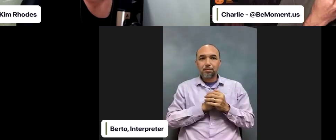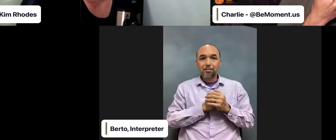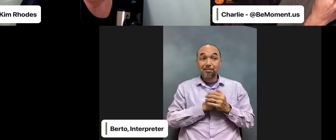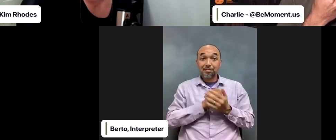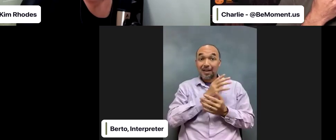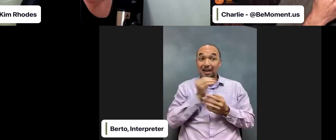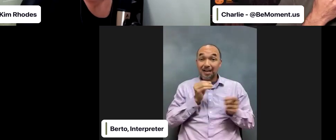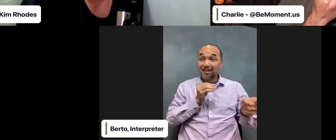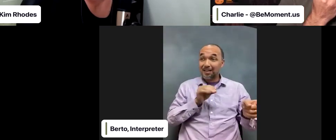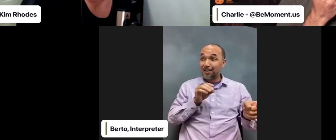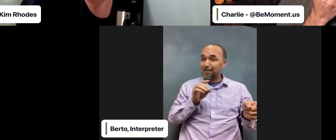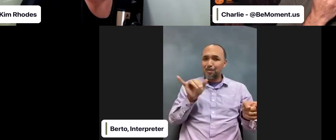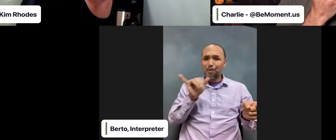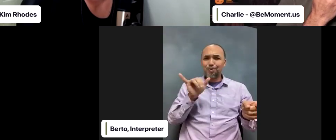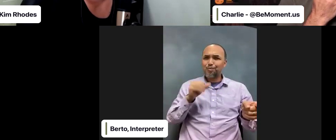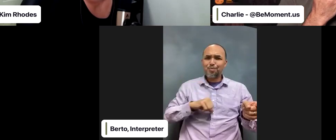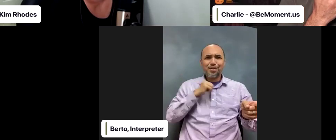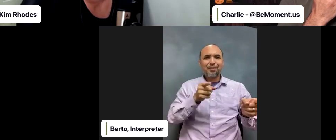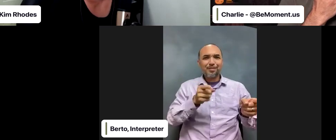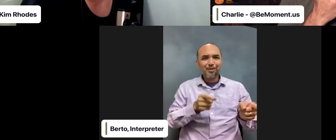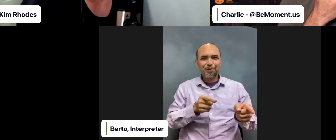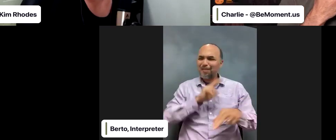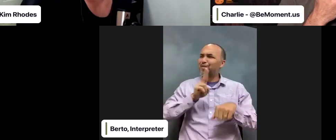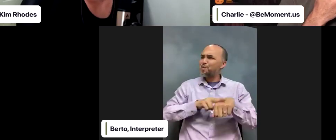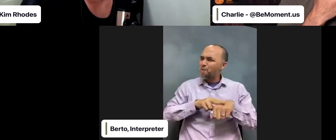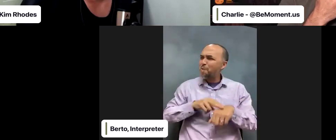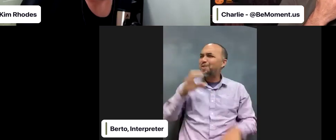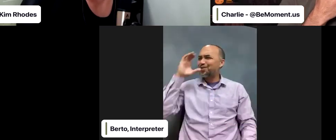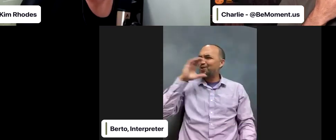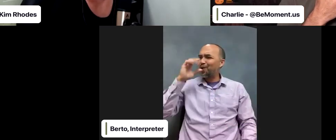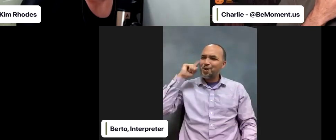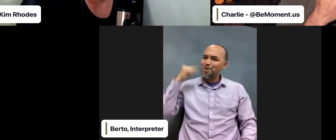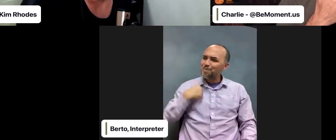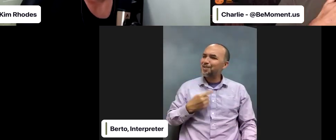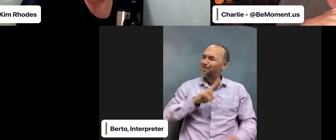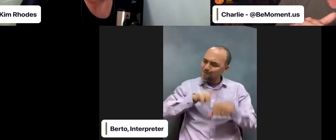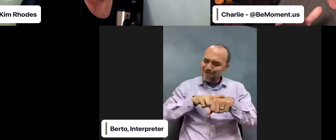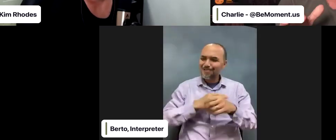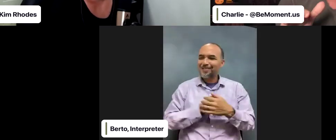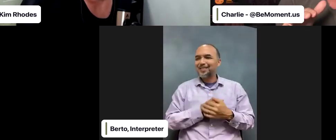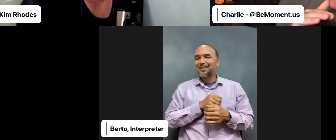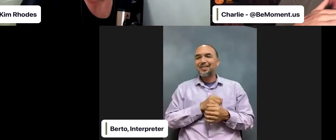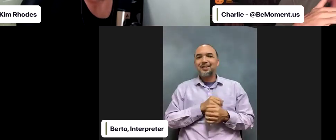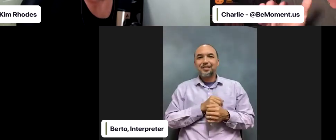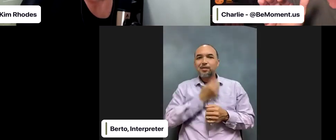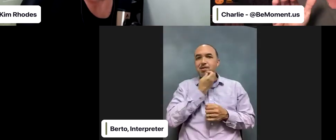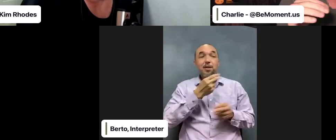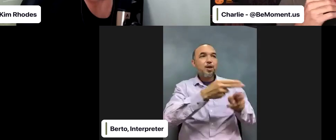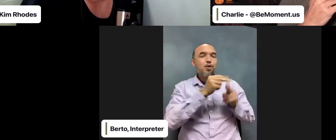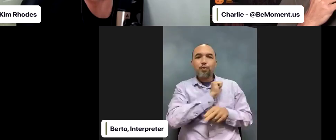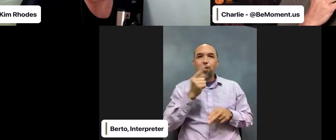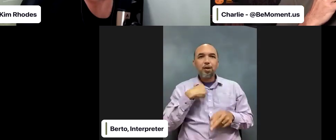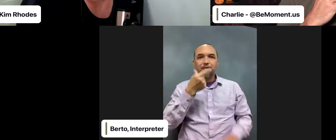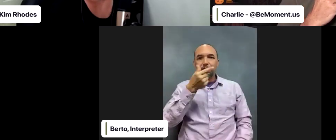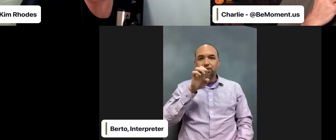like, yeah, of course my boy heard me. Of Yeah. course he did. Of Yeah. course he did. He called all of us George. Like no matter what our names were, it was